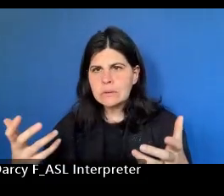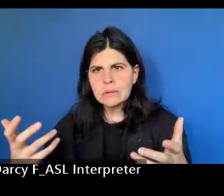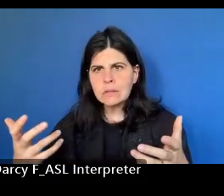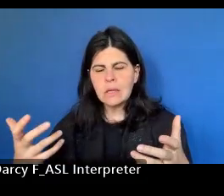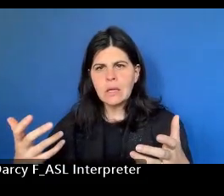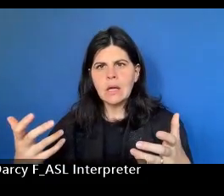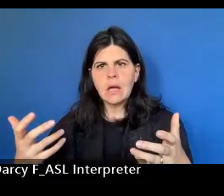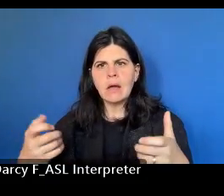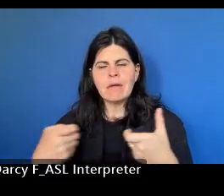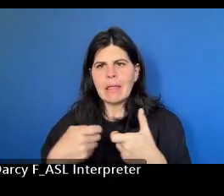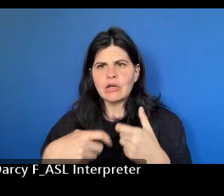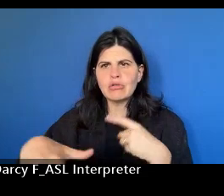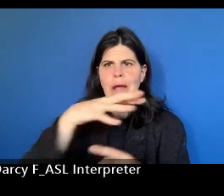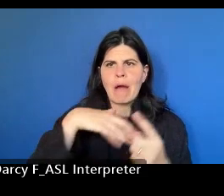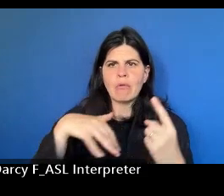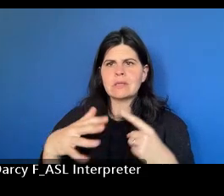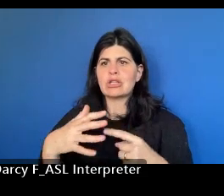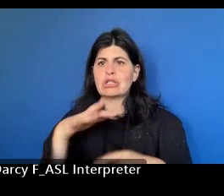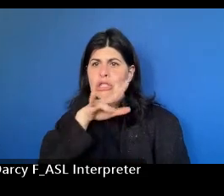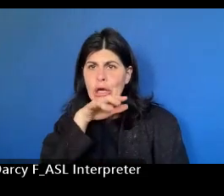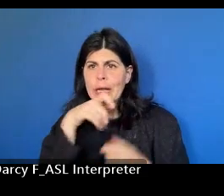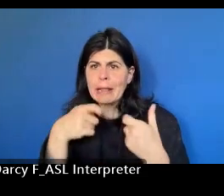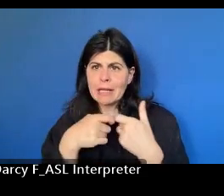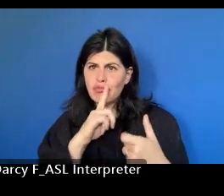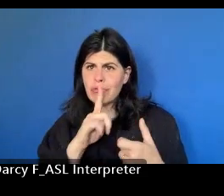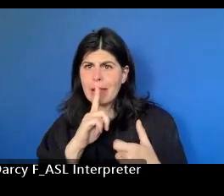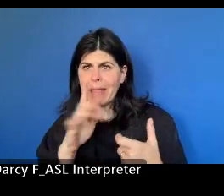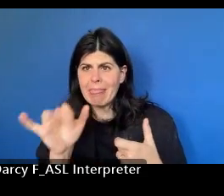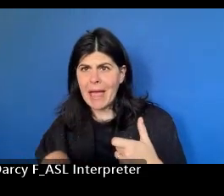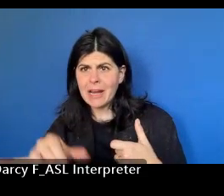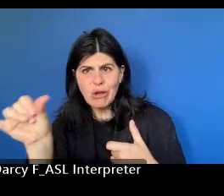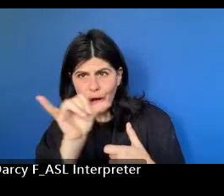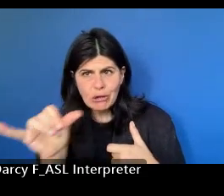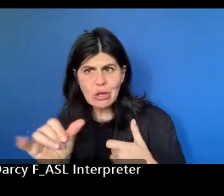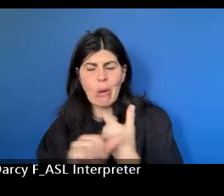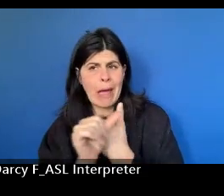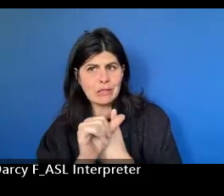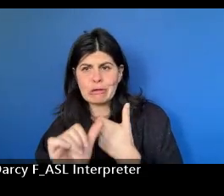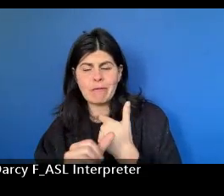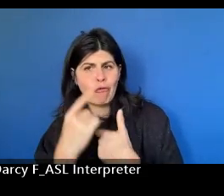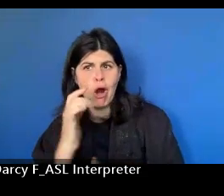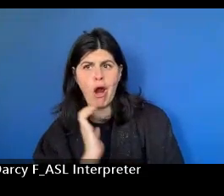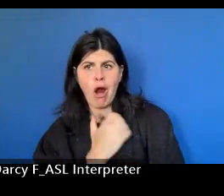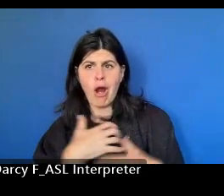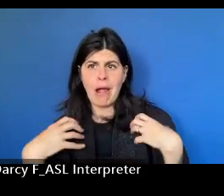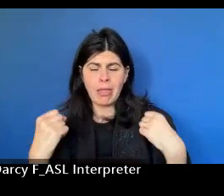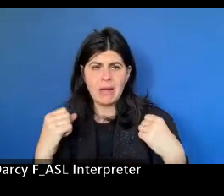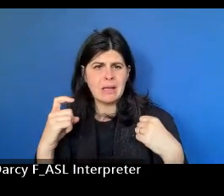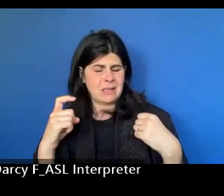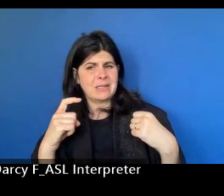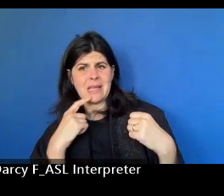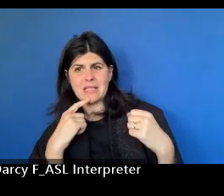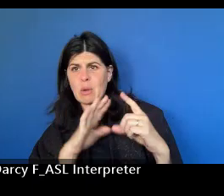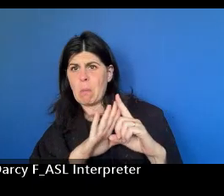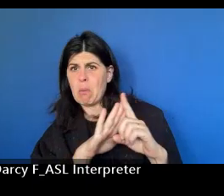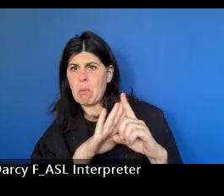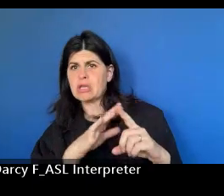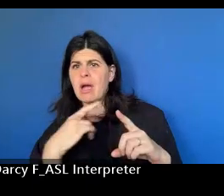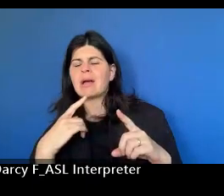surround us? Dirty electricity is a real hazard and dangerous to our health. This is meant to be a push to push all of us out